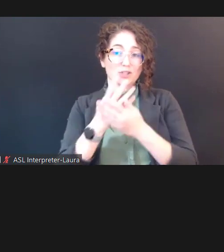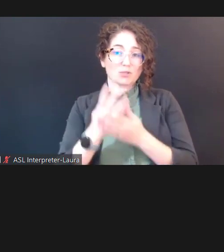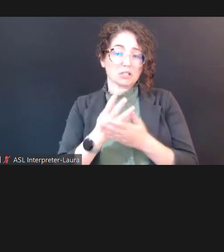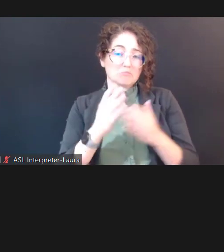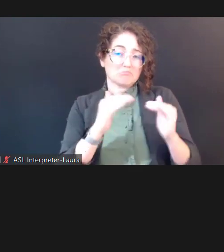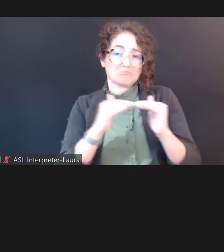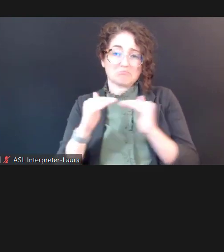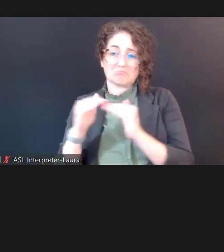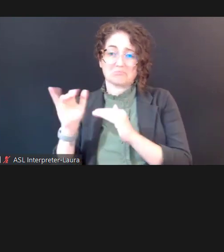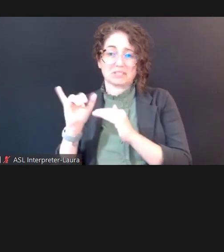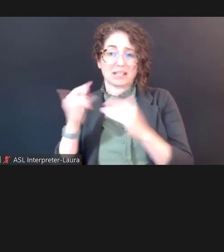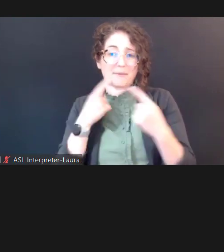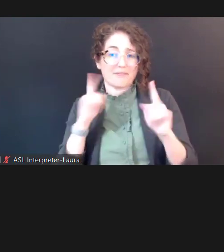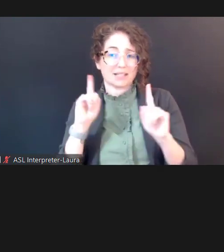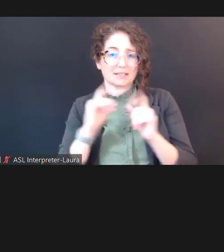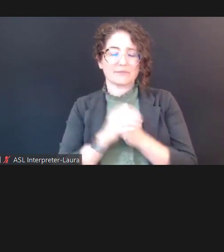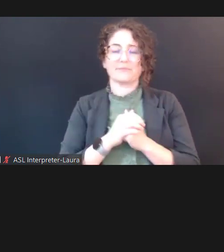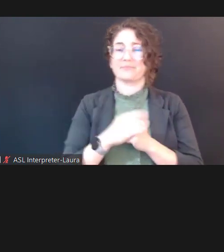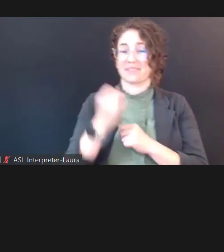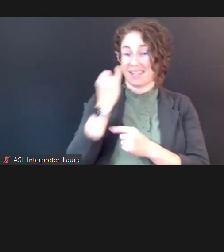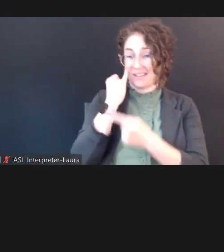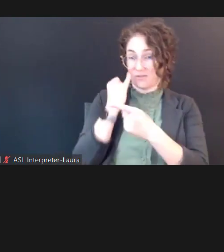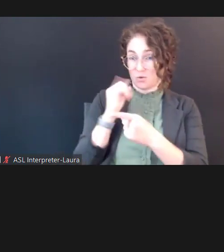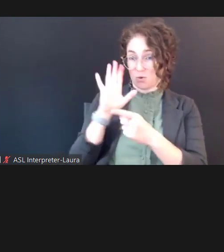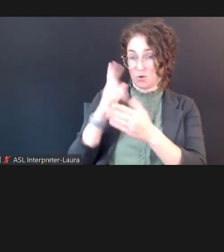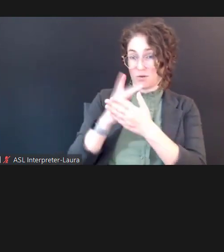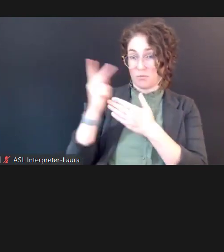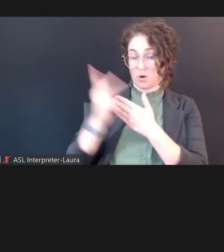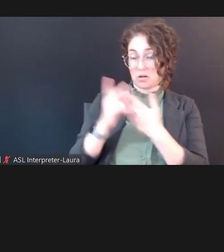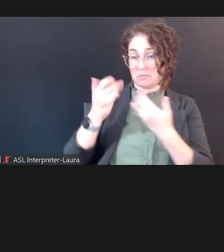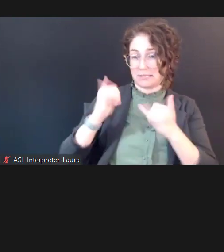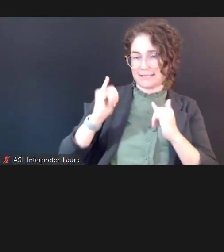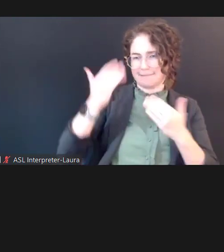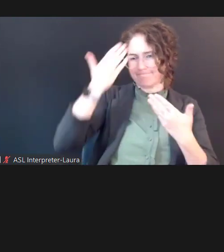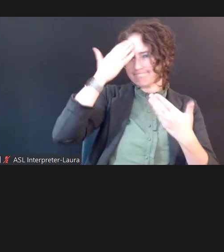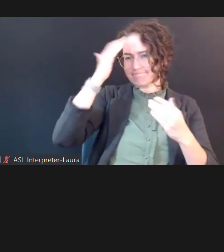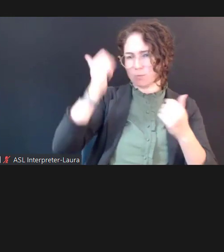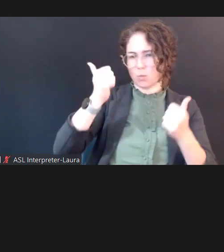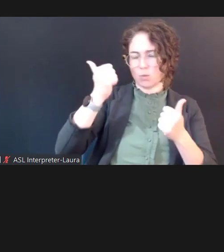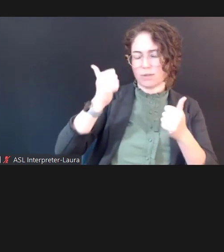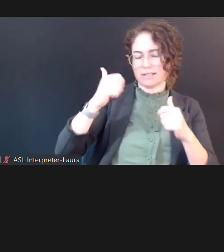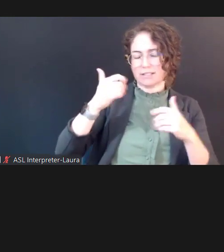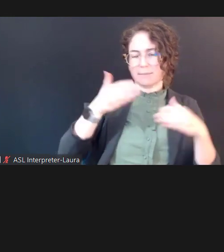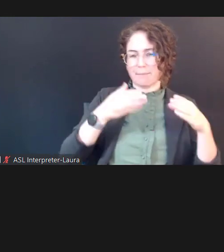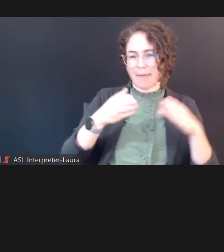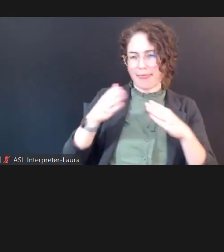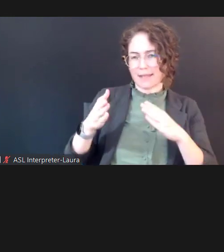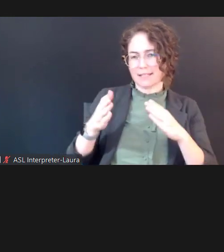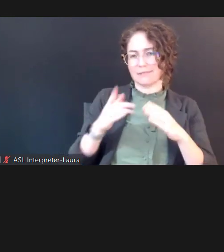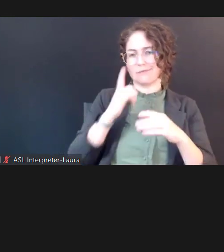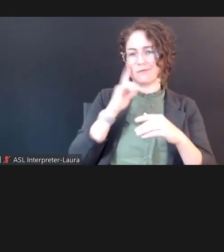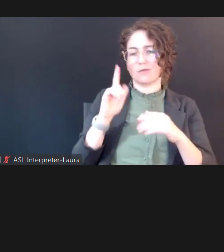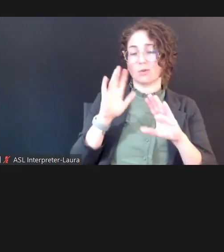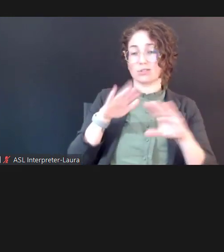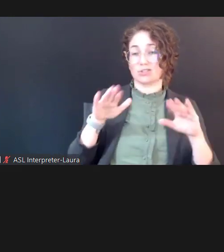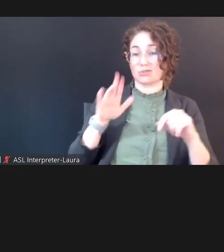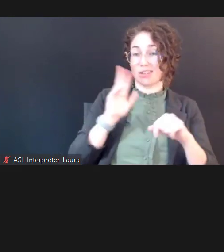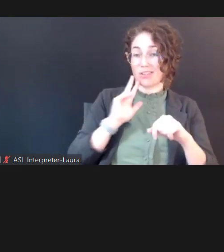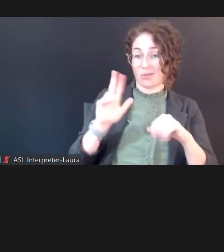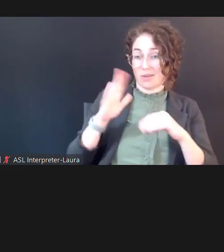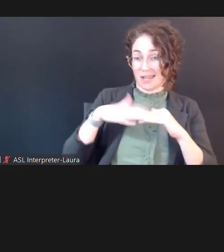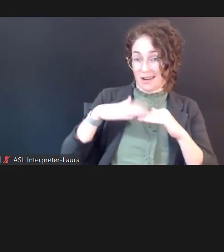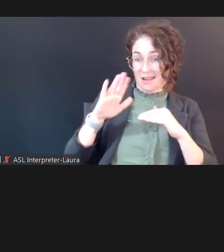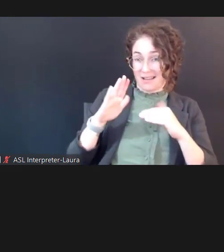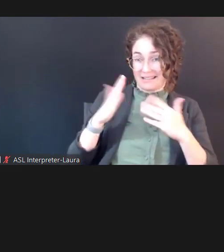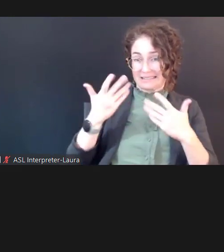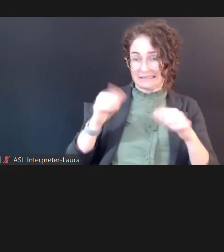as effective. If you or your program are still undecided about which method to use primarily for children 3 years of age and